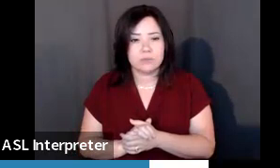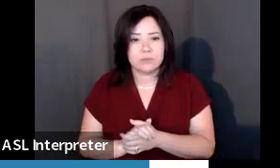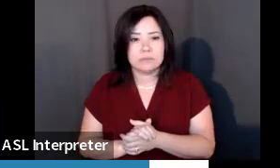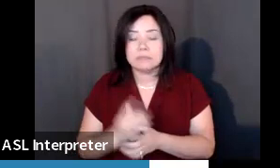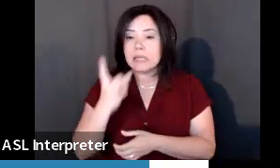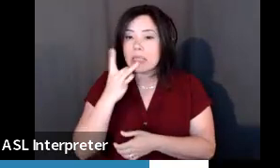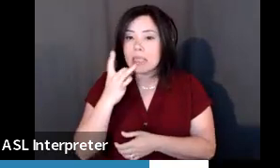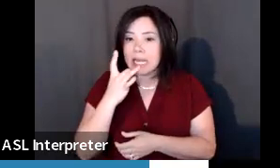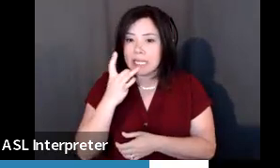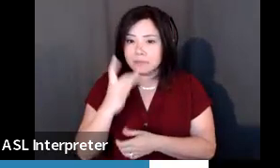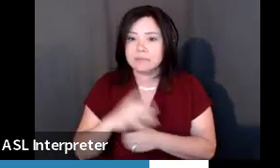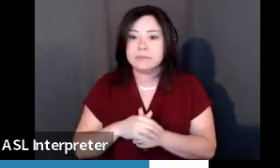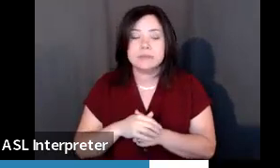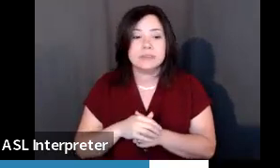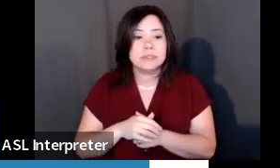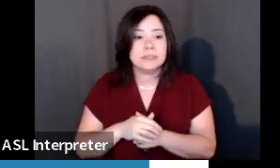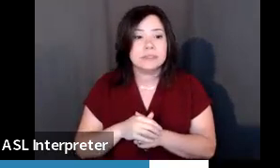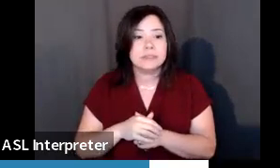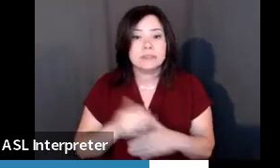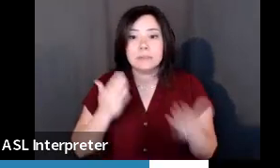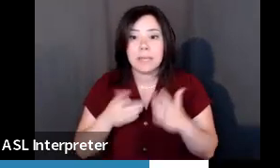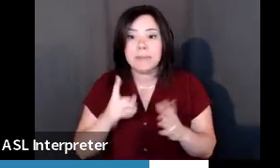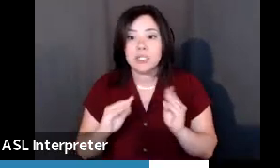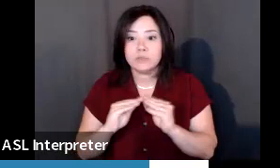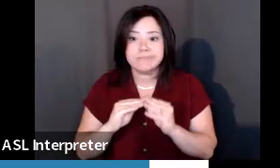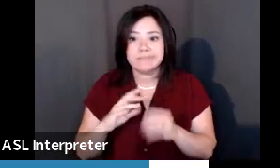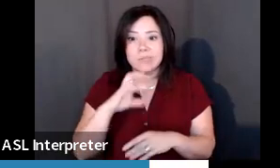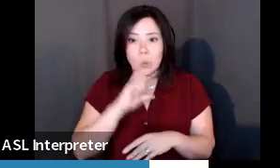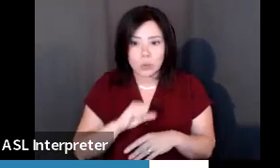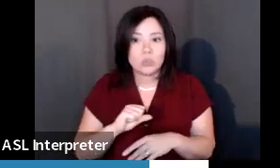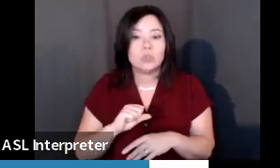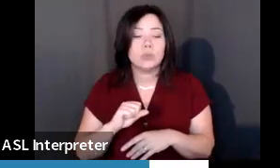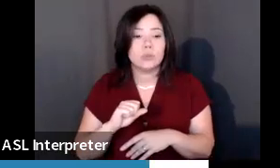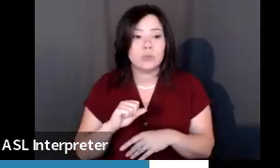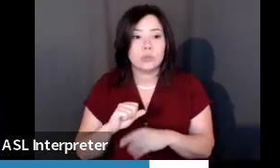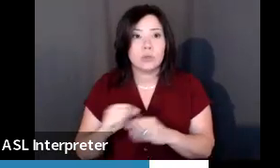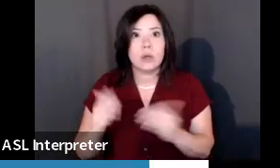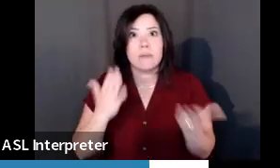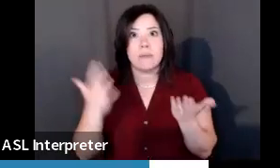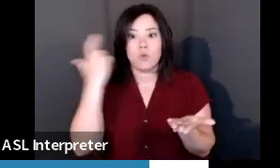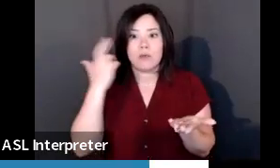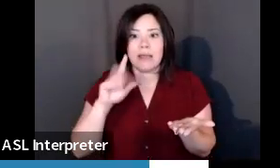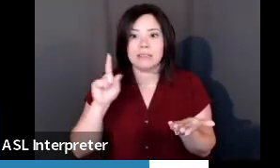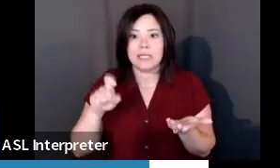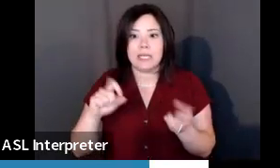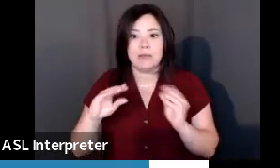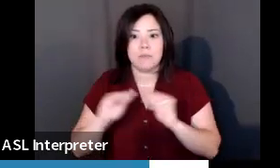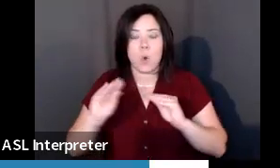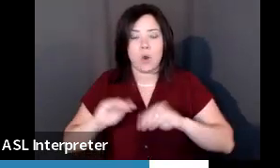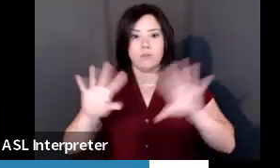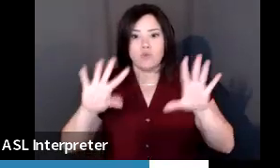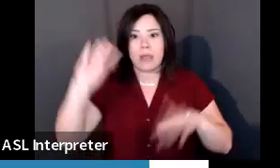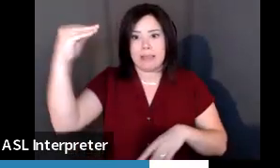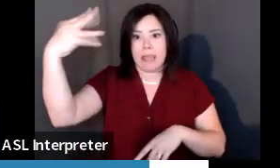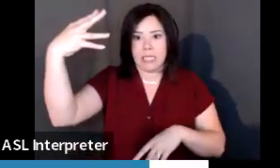Lighting. If you're someone, maybe you're an older adult and you found that you need a little bit of extra lighting to